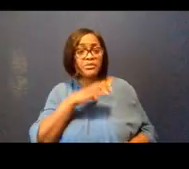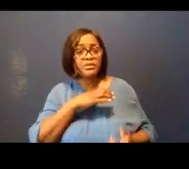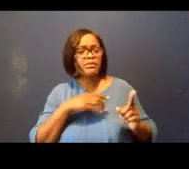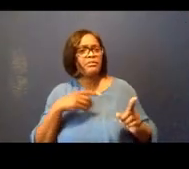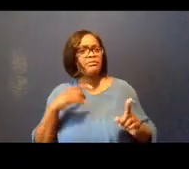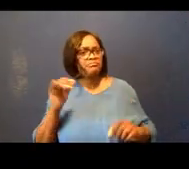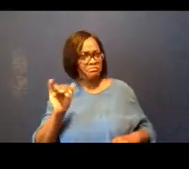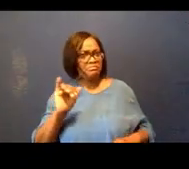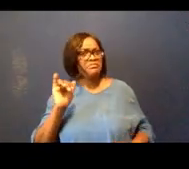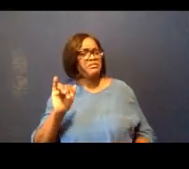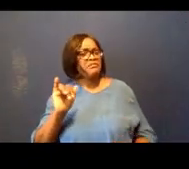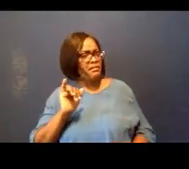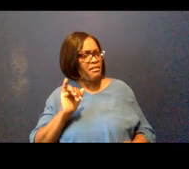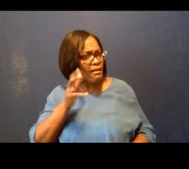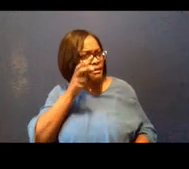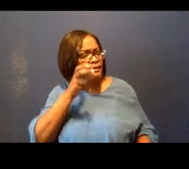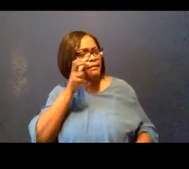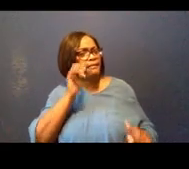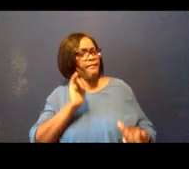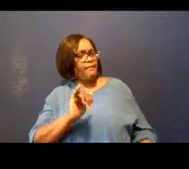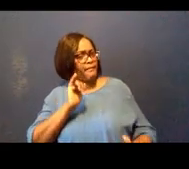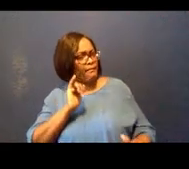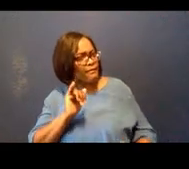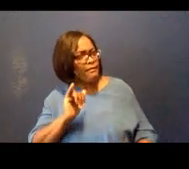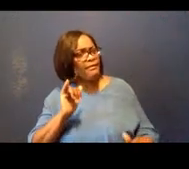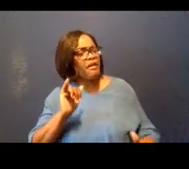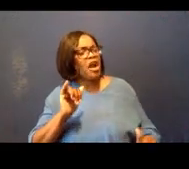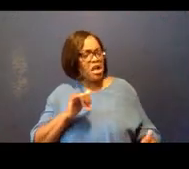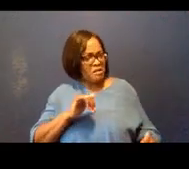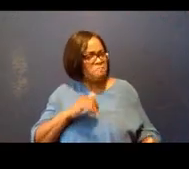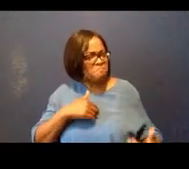traditional historical